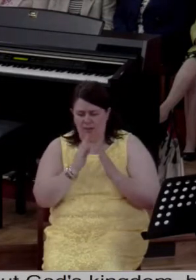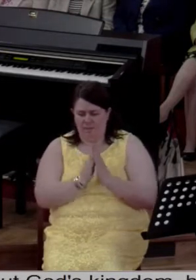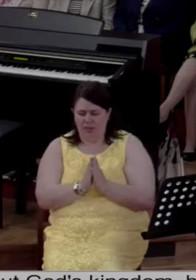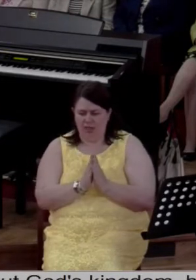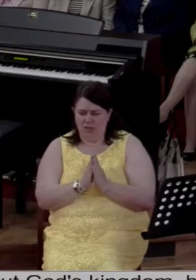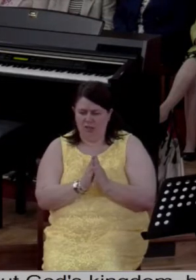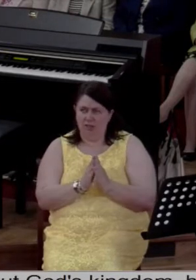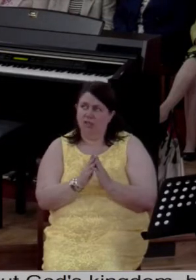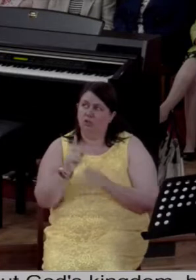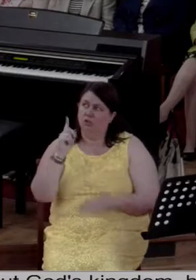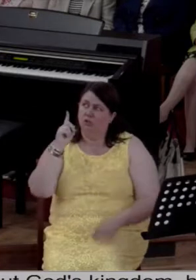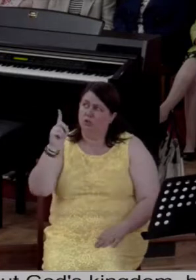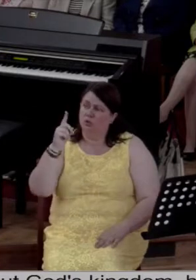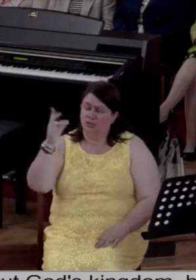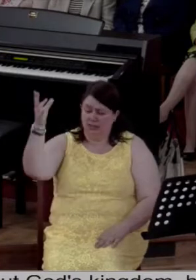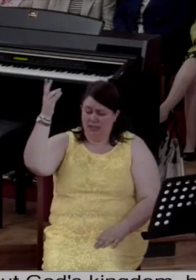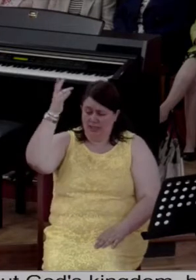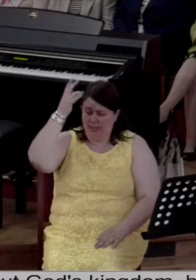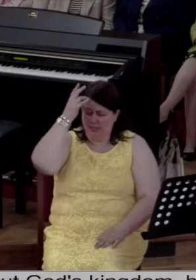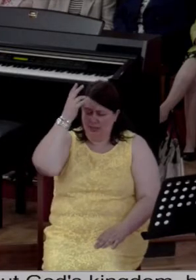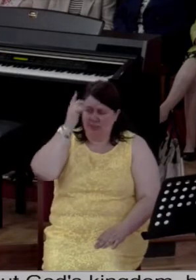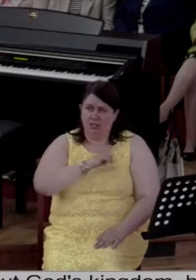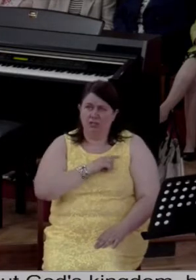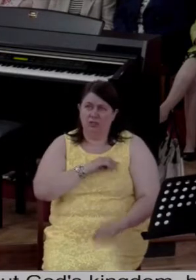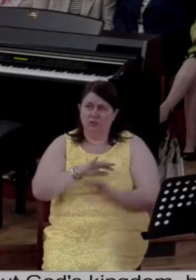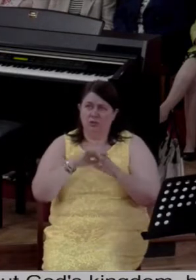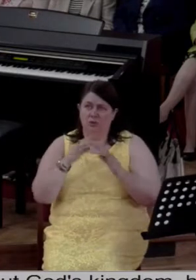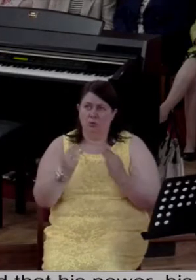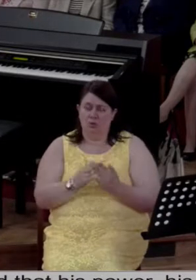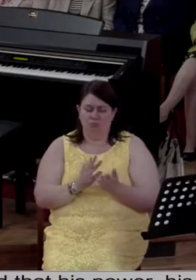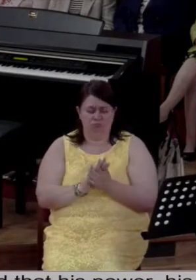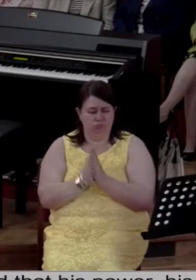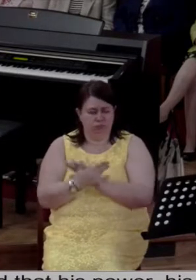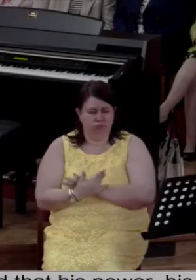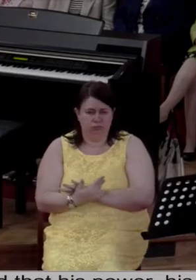is the kingdom? Because the world's a mess.